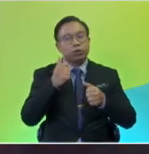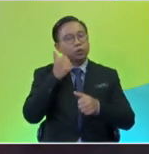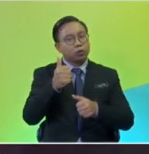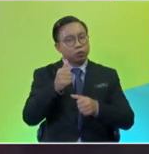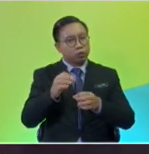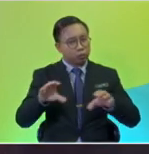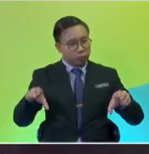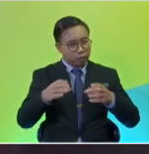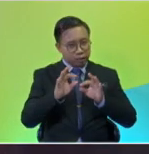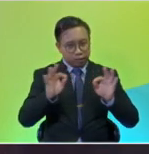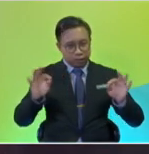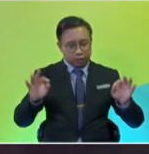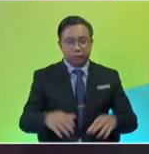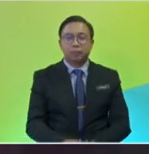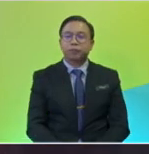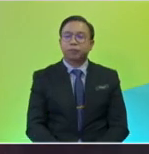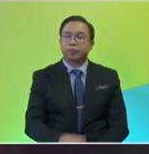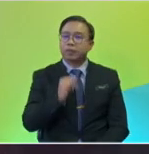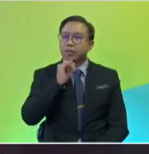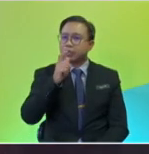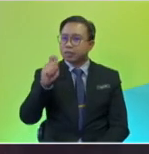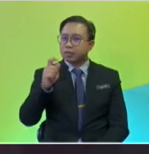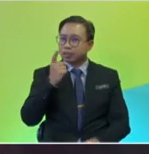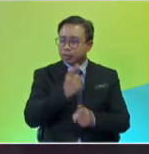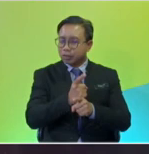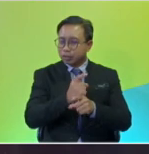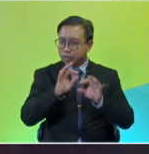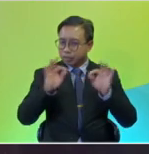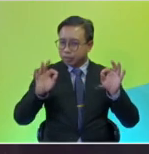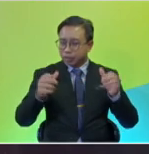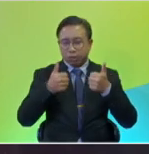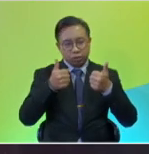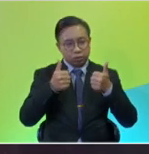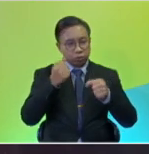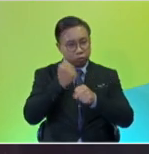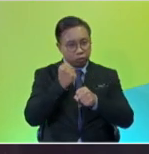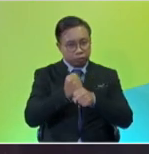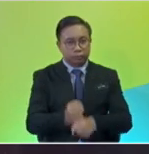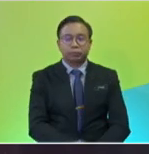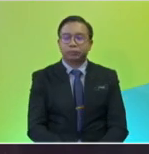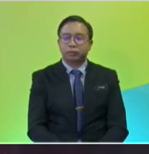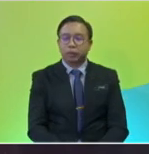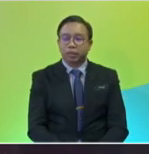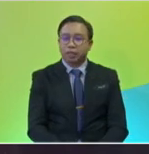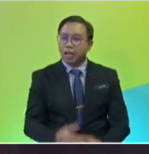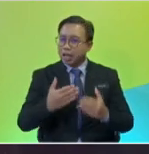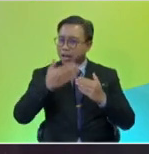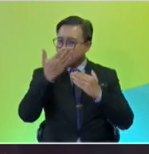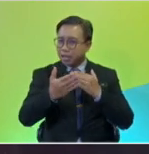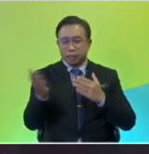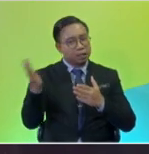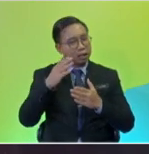the sentence. All okay. right, so it's a correct sentence. Adik Hana, good job. Yeah. Okay, next,